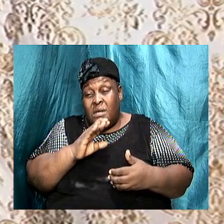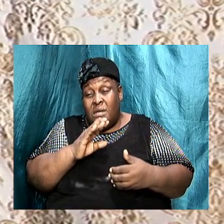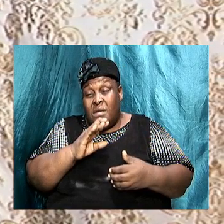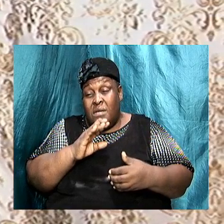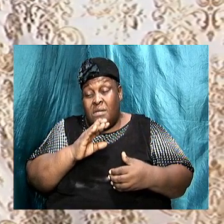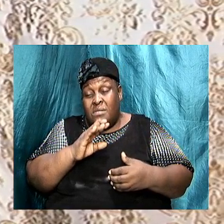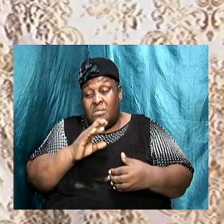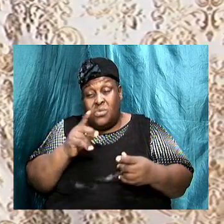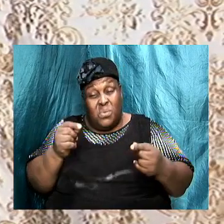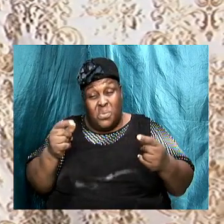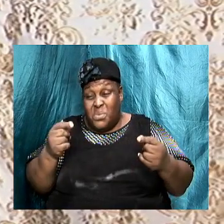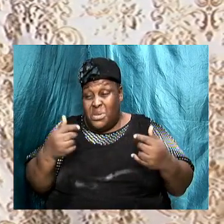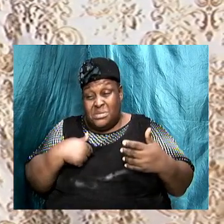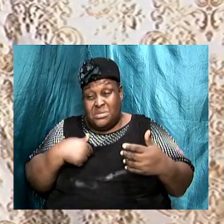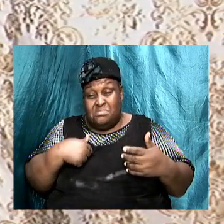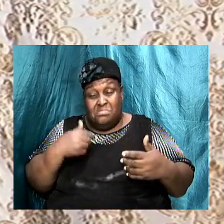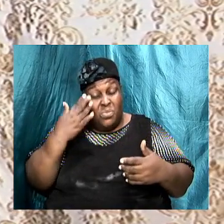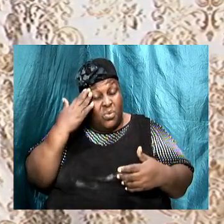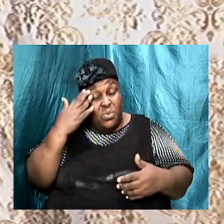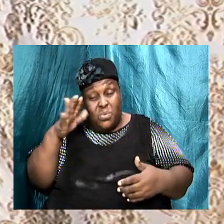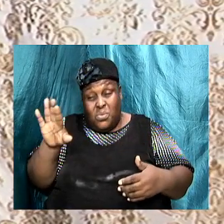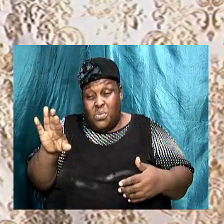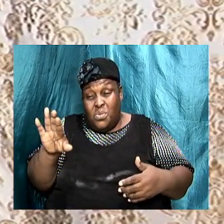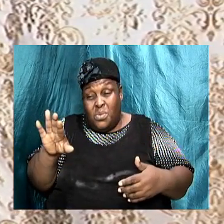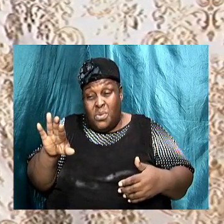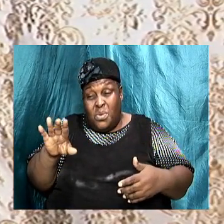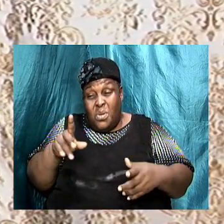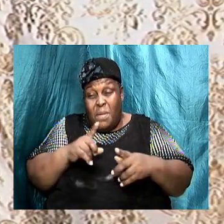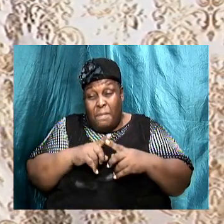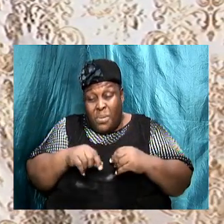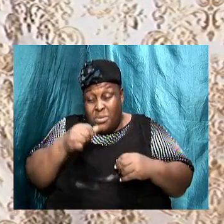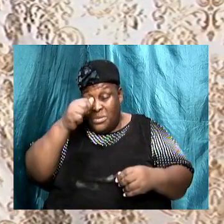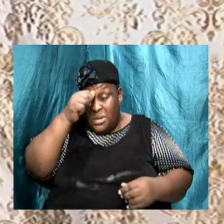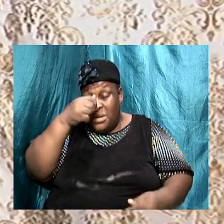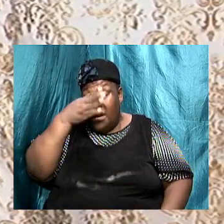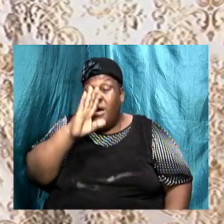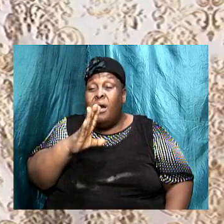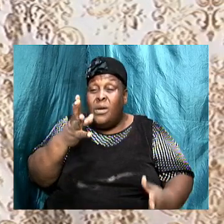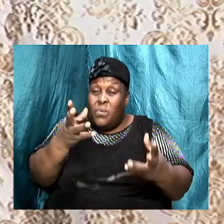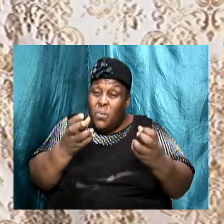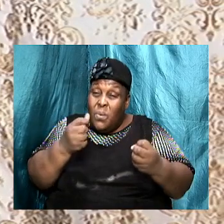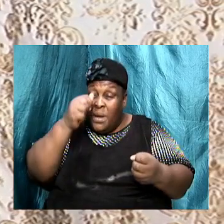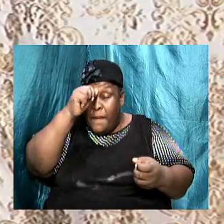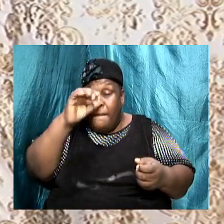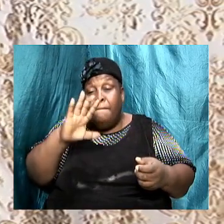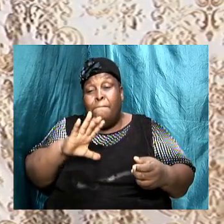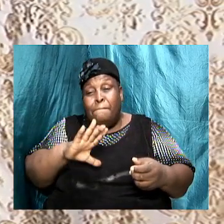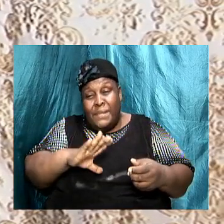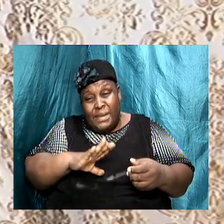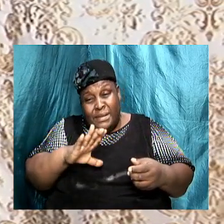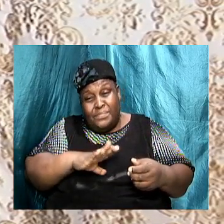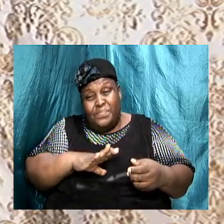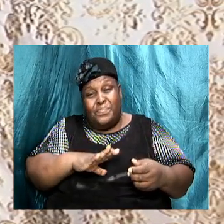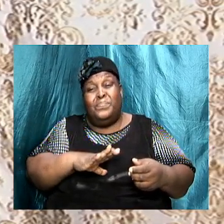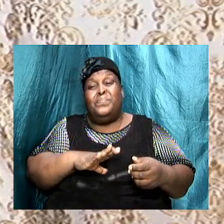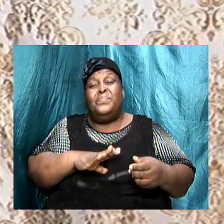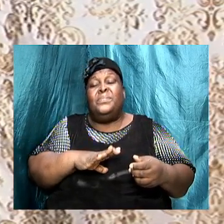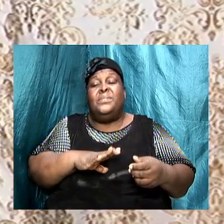their sins. If we take a look at Proverbs chapter 28, verse 13, it tells us,